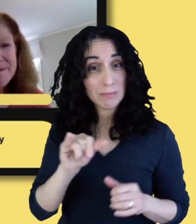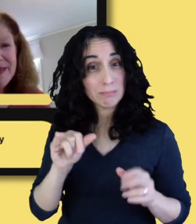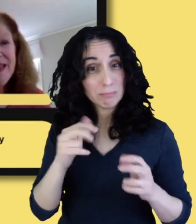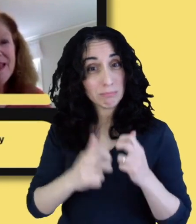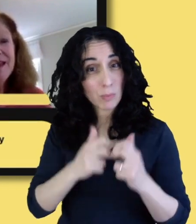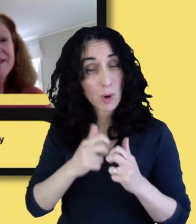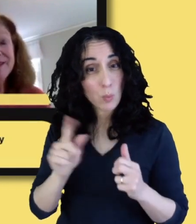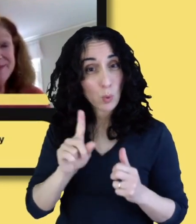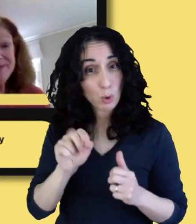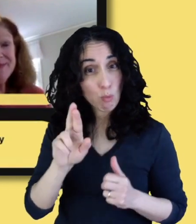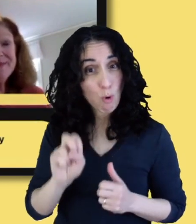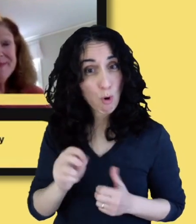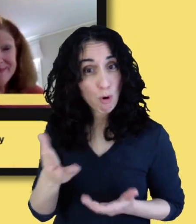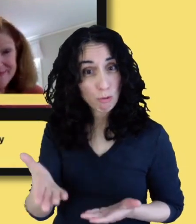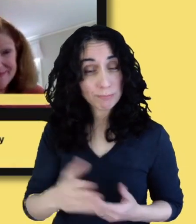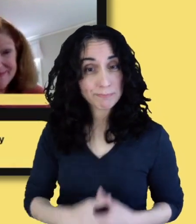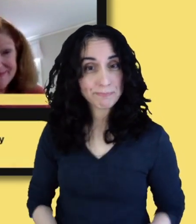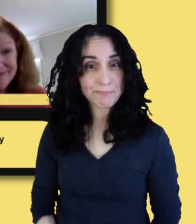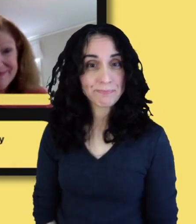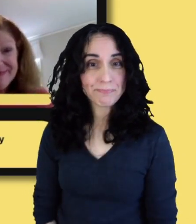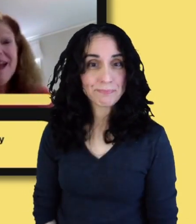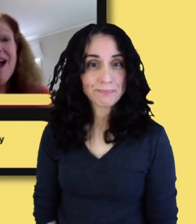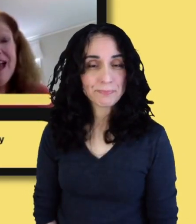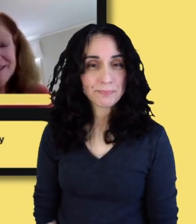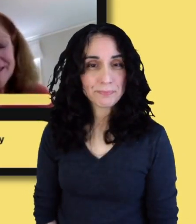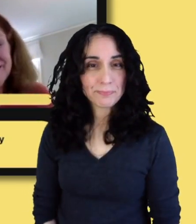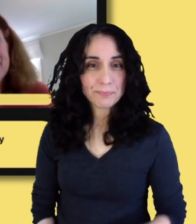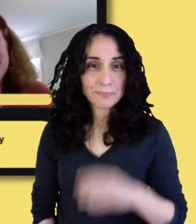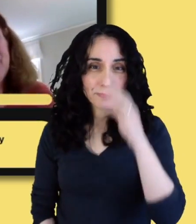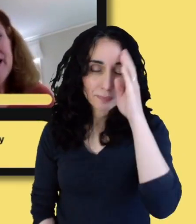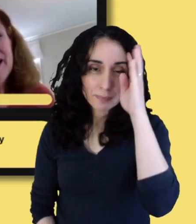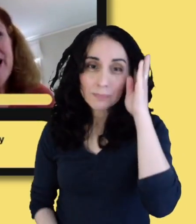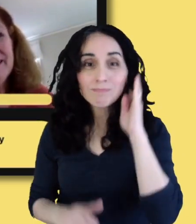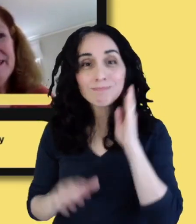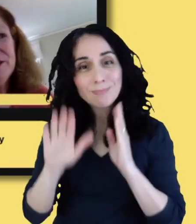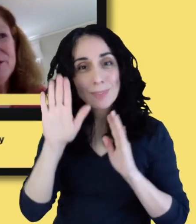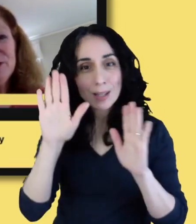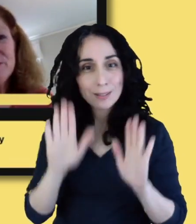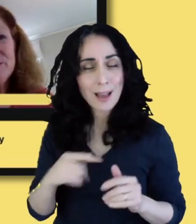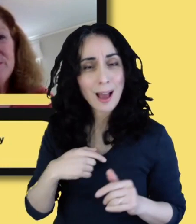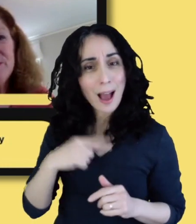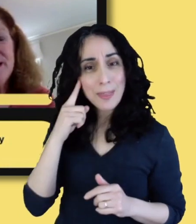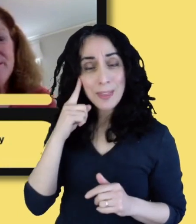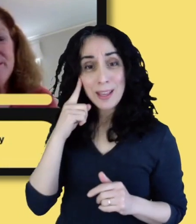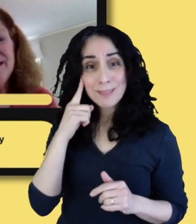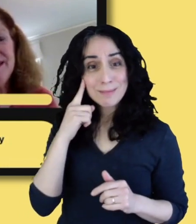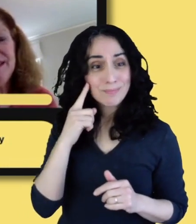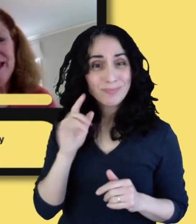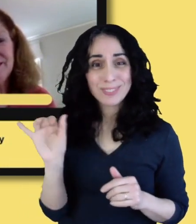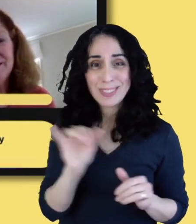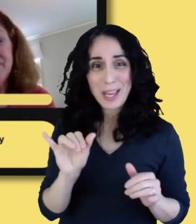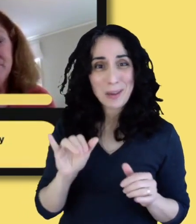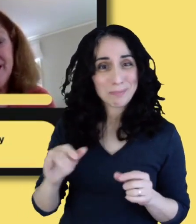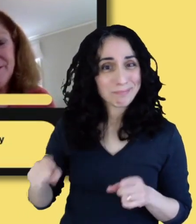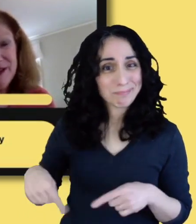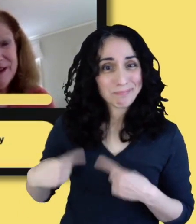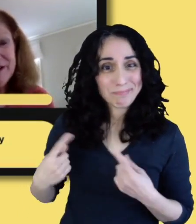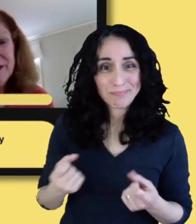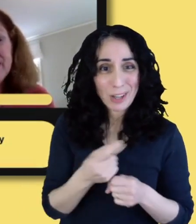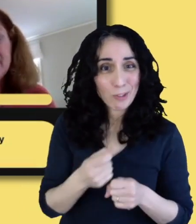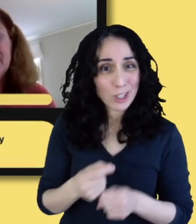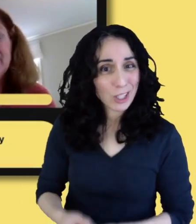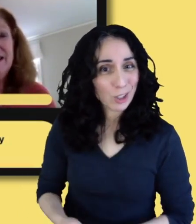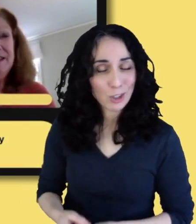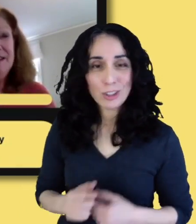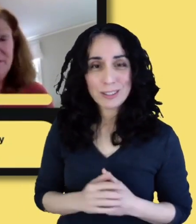you can answer the first question first and then. Excellent. I think that children will come in as they do every